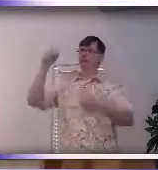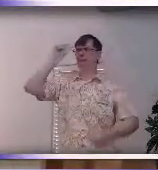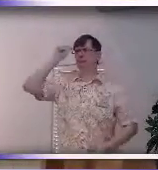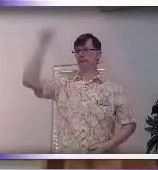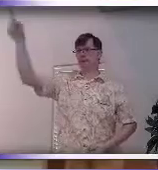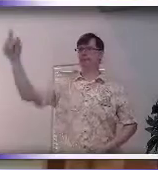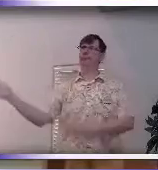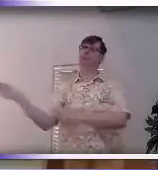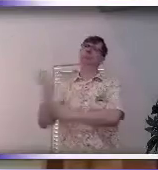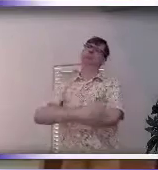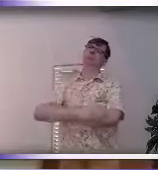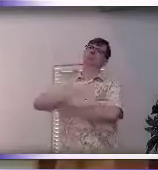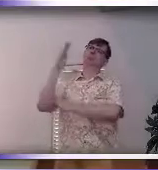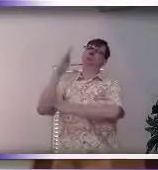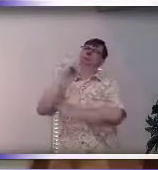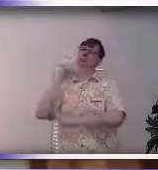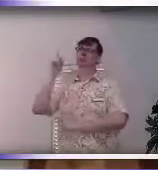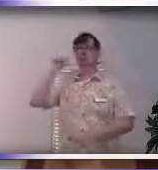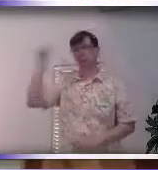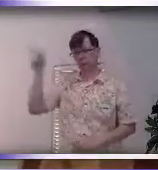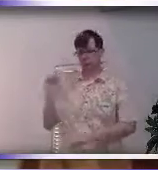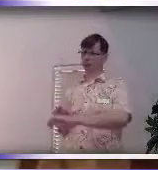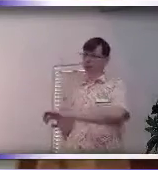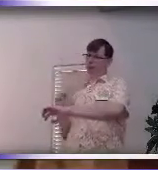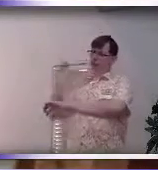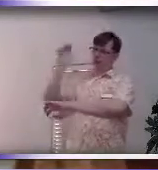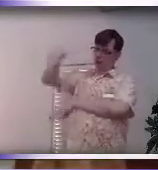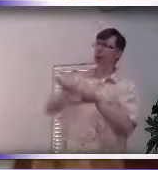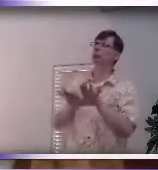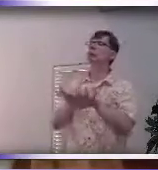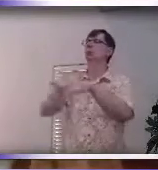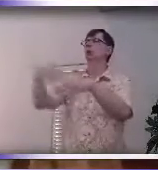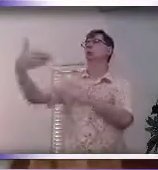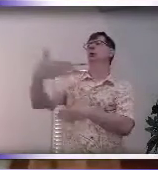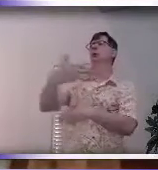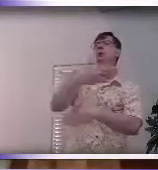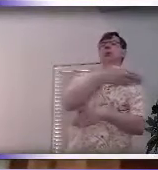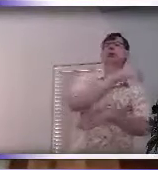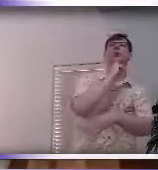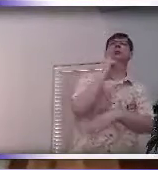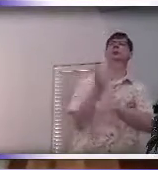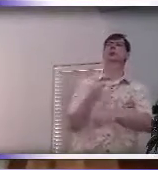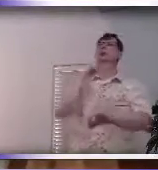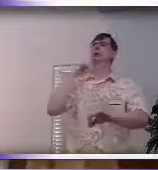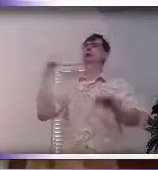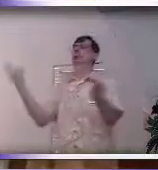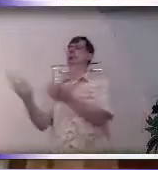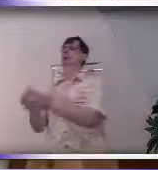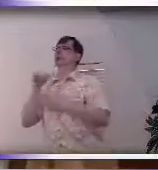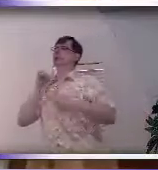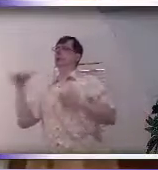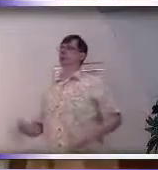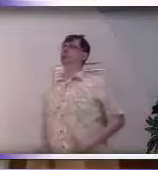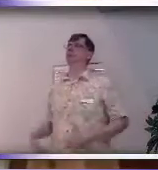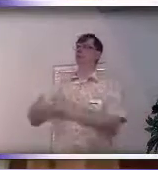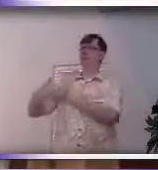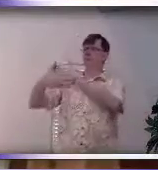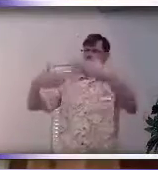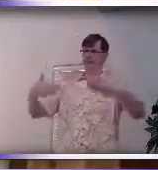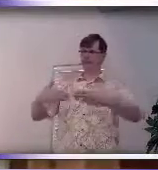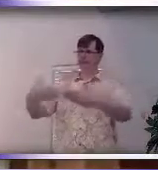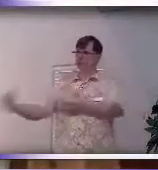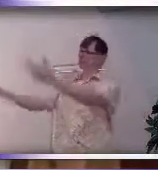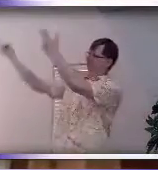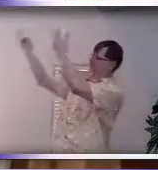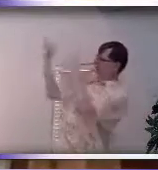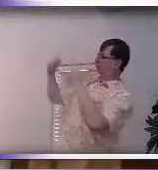morning. But first they have to cross a river to get to where the other army is. Personally, I'd have stayed on my side and let them come